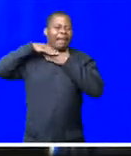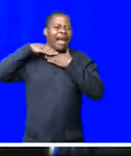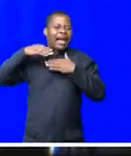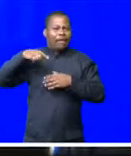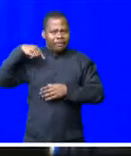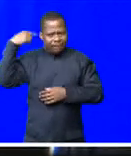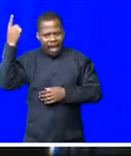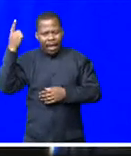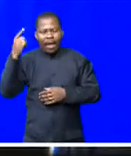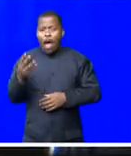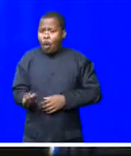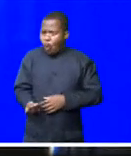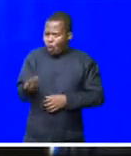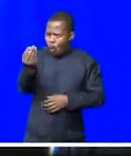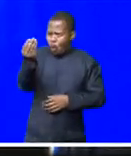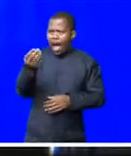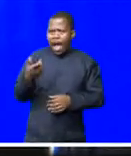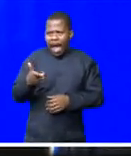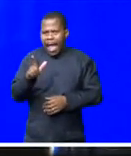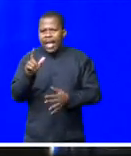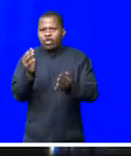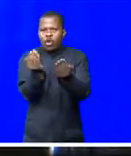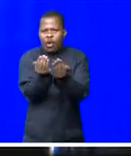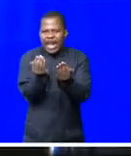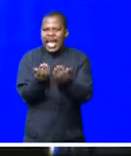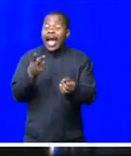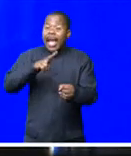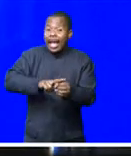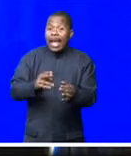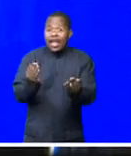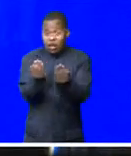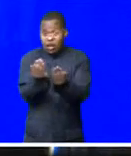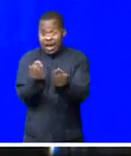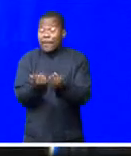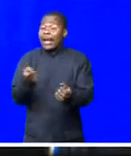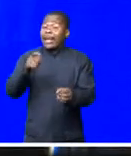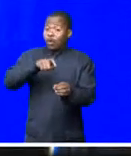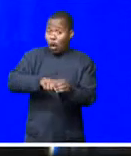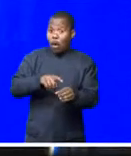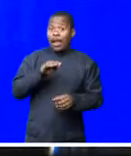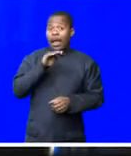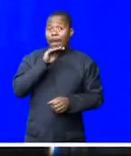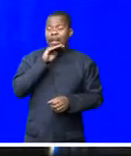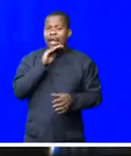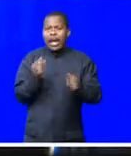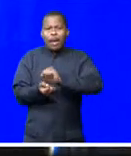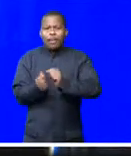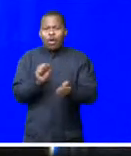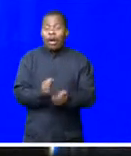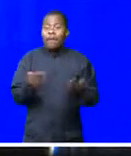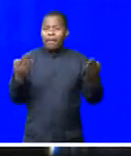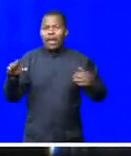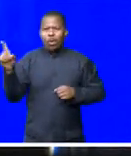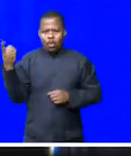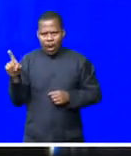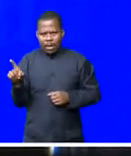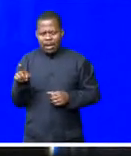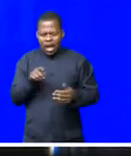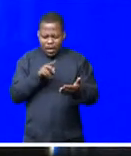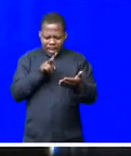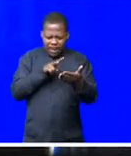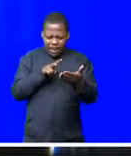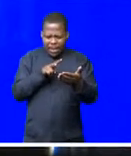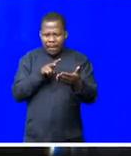esikolweni makafika esikolweni utaba netingcinamba tekokuthi angeka khone kubona kahle